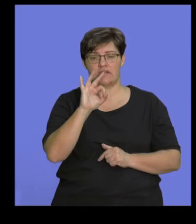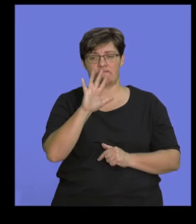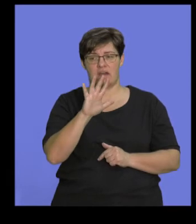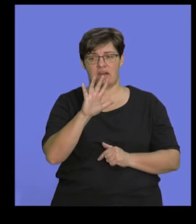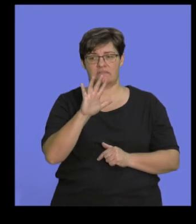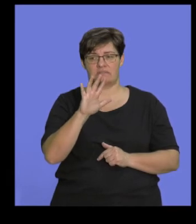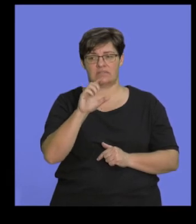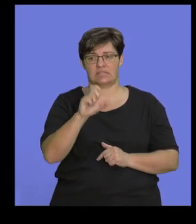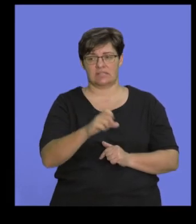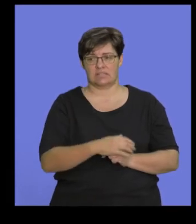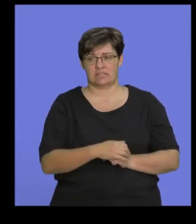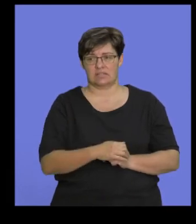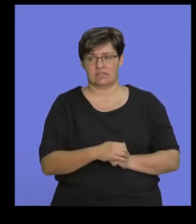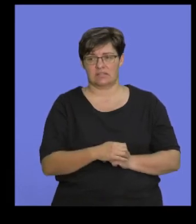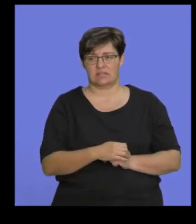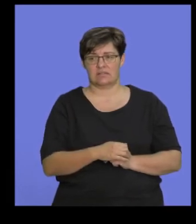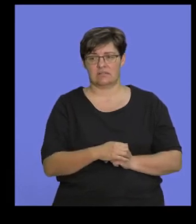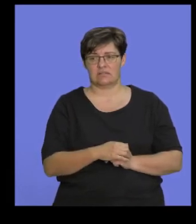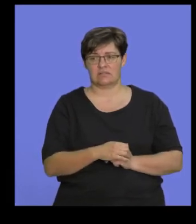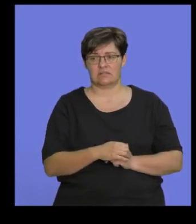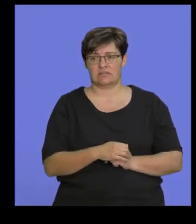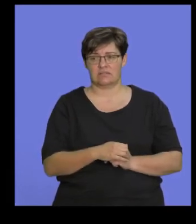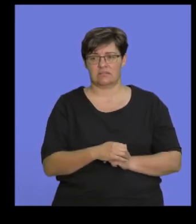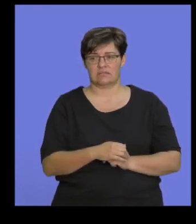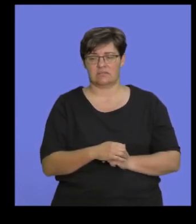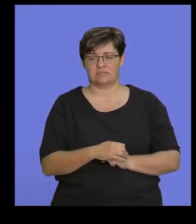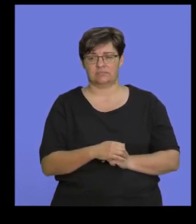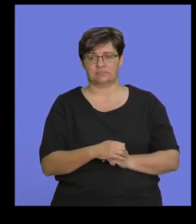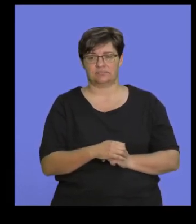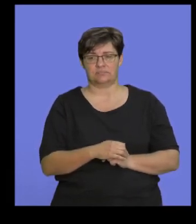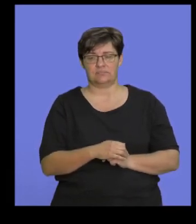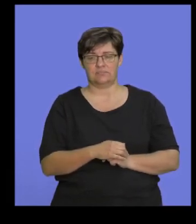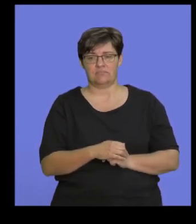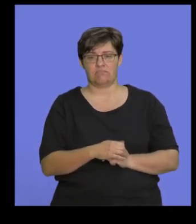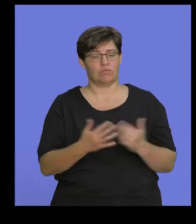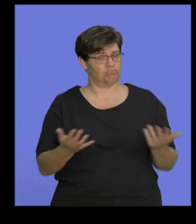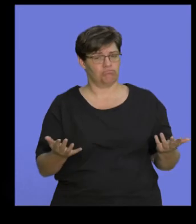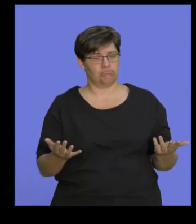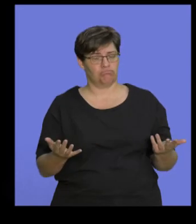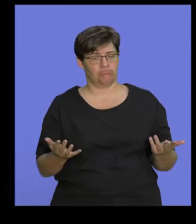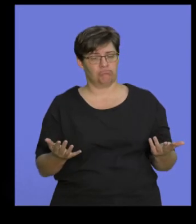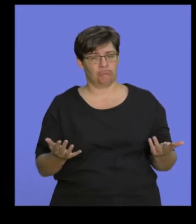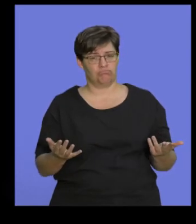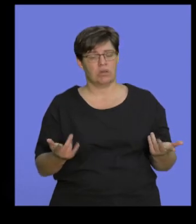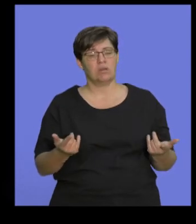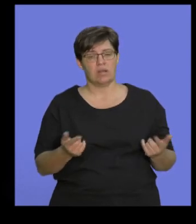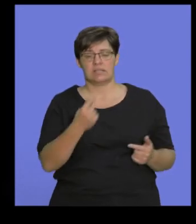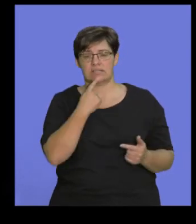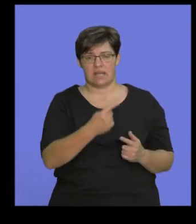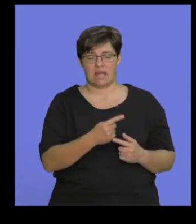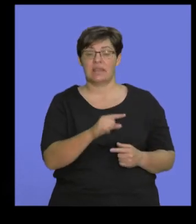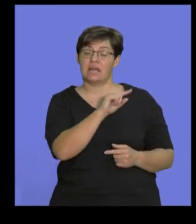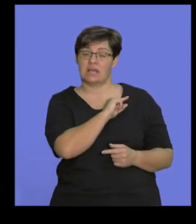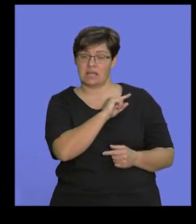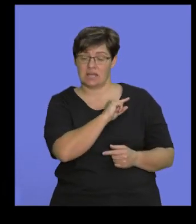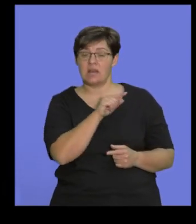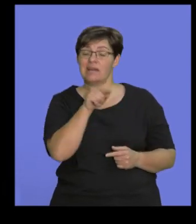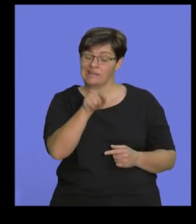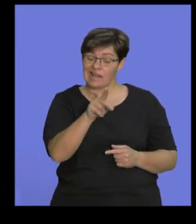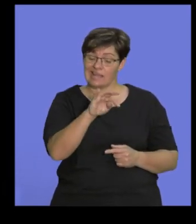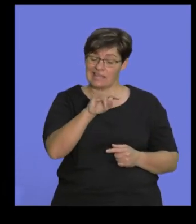689 and 35 cents. Right, so you will then conclude, therefore, Kian